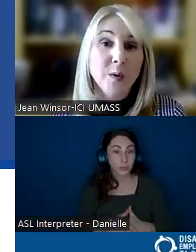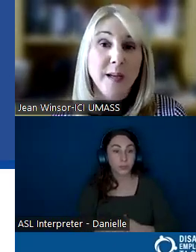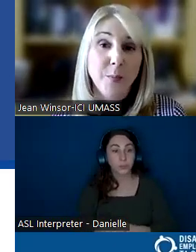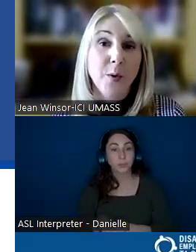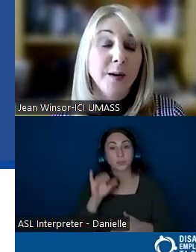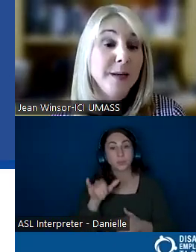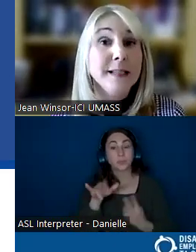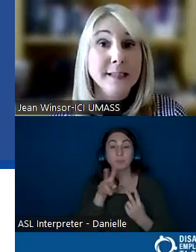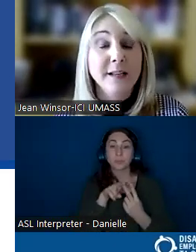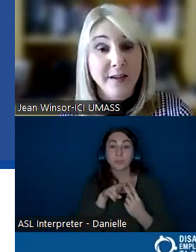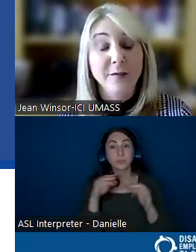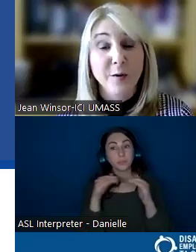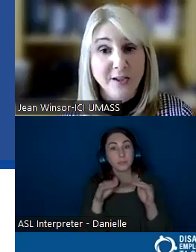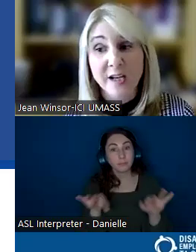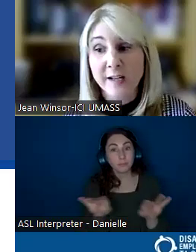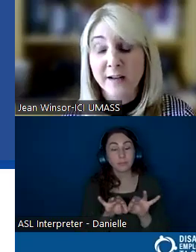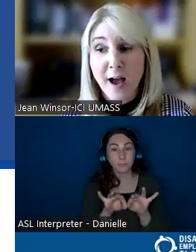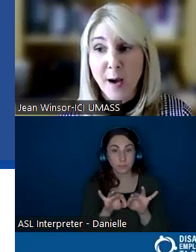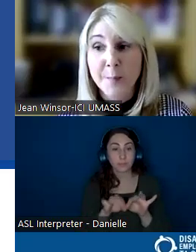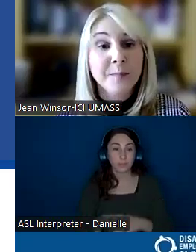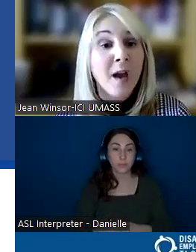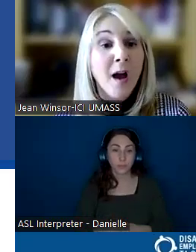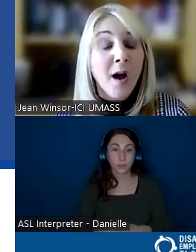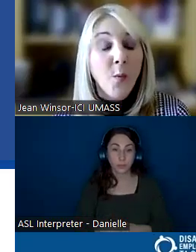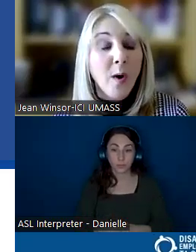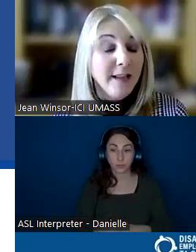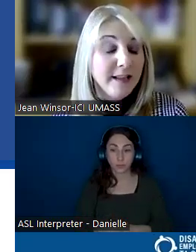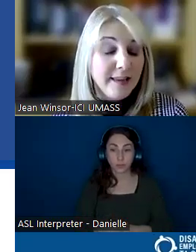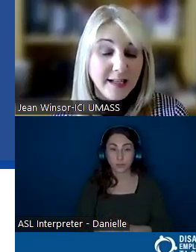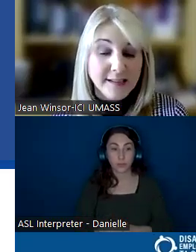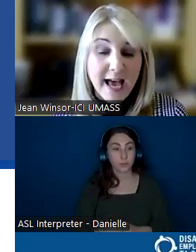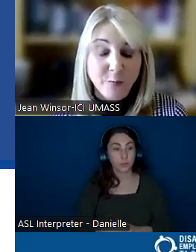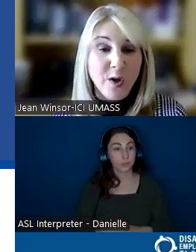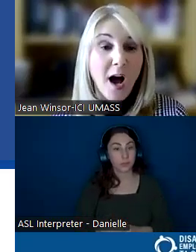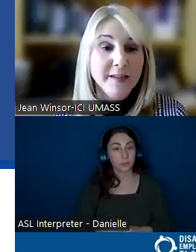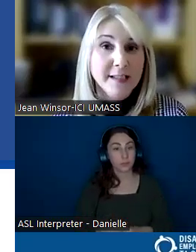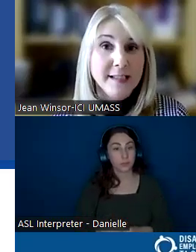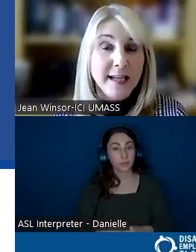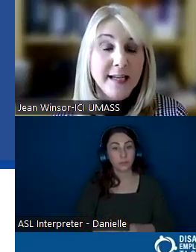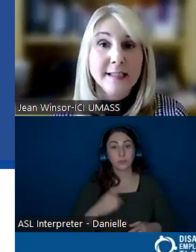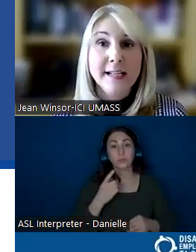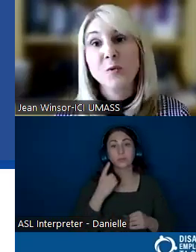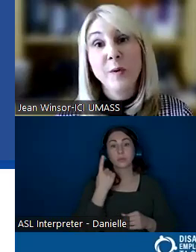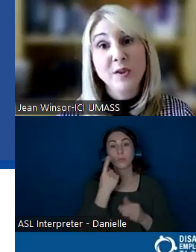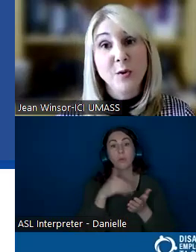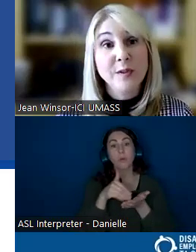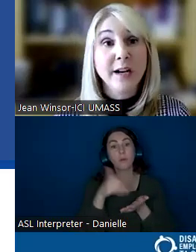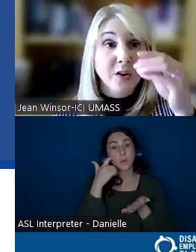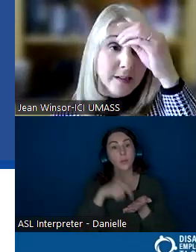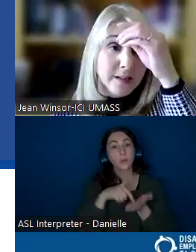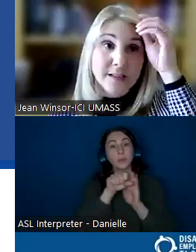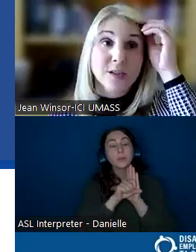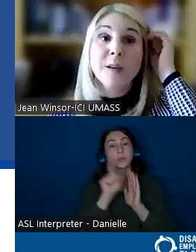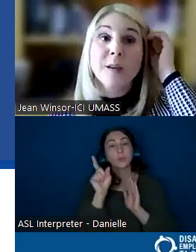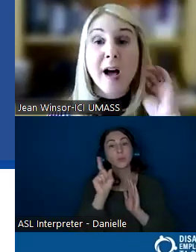two equally important pieces of information. One of the things that we often see in states where we do